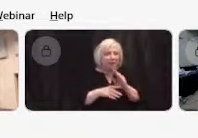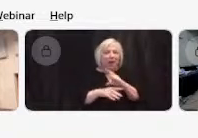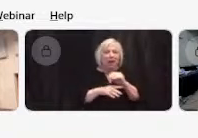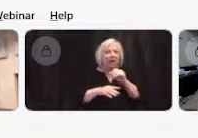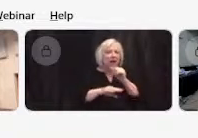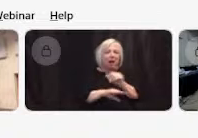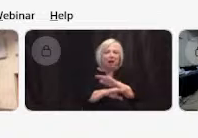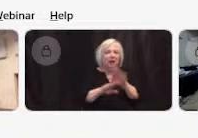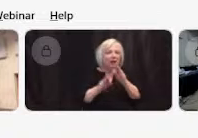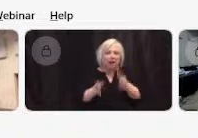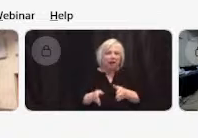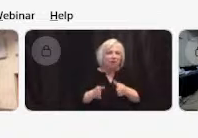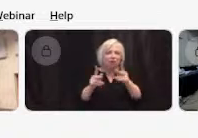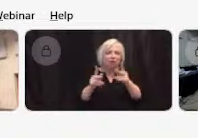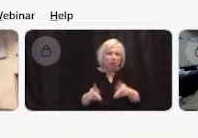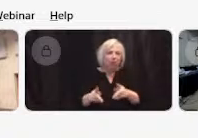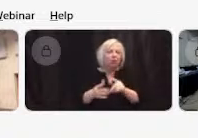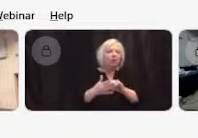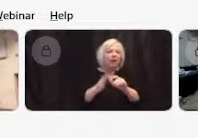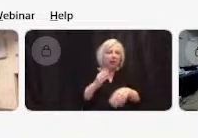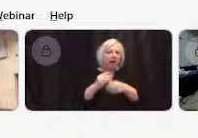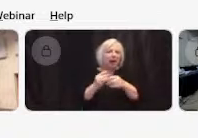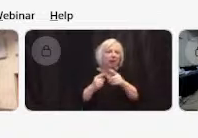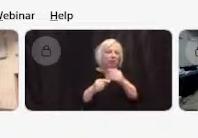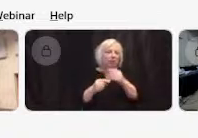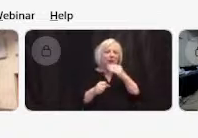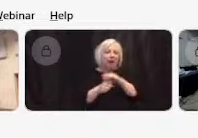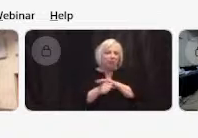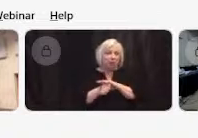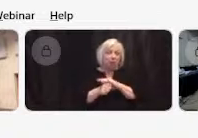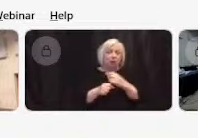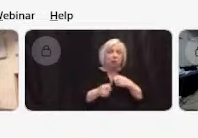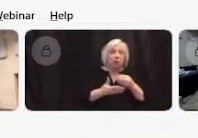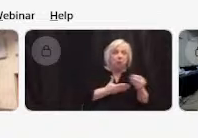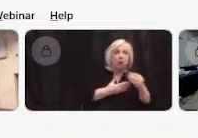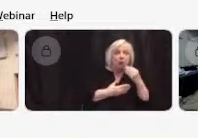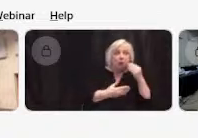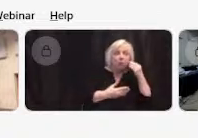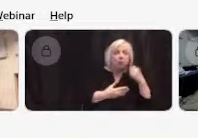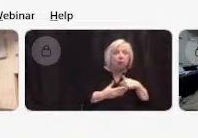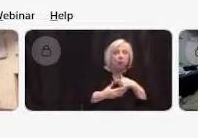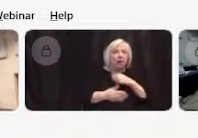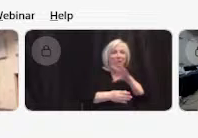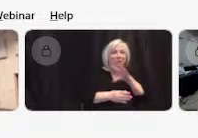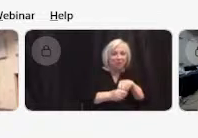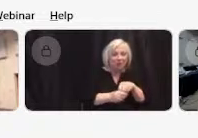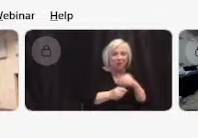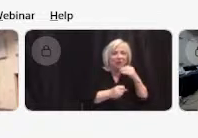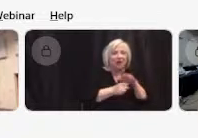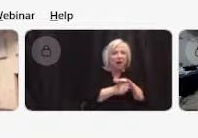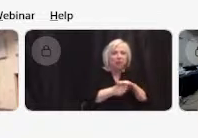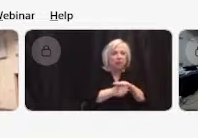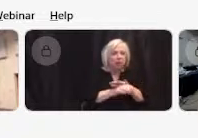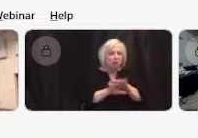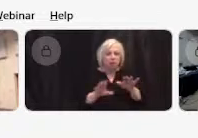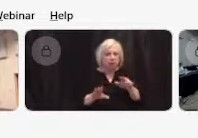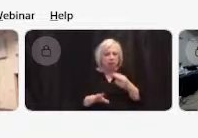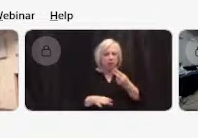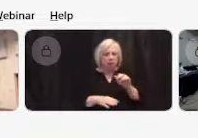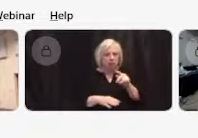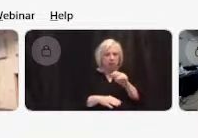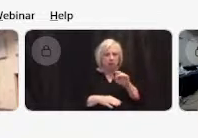an individual that would add to the neighborhood. We bought homes so that we could be a part of a neighborhood, not a hotel.